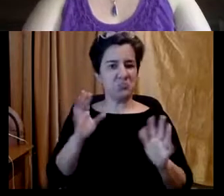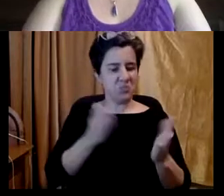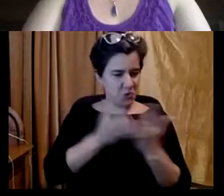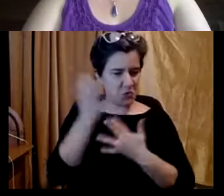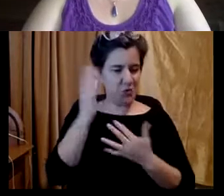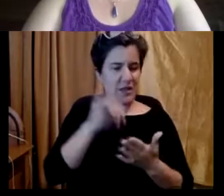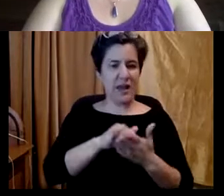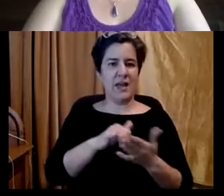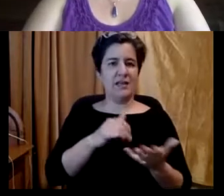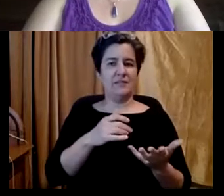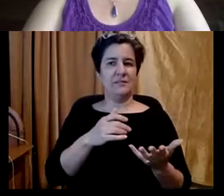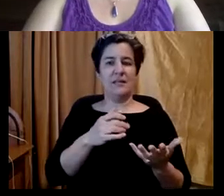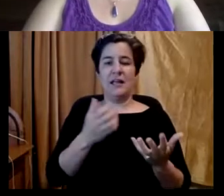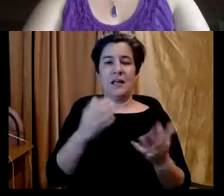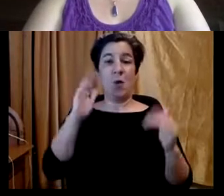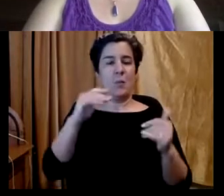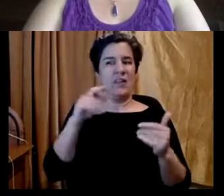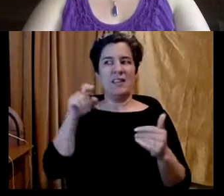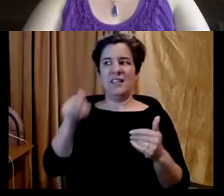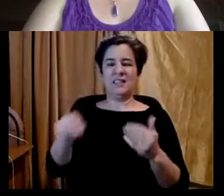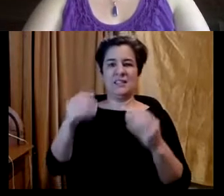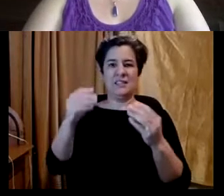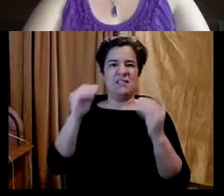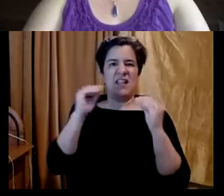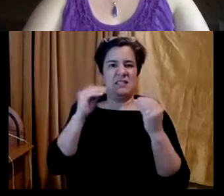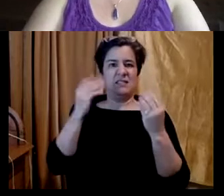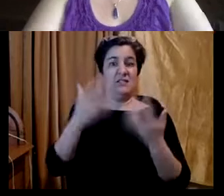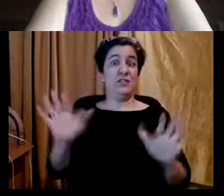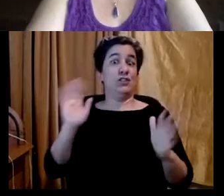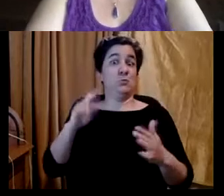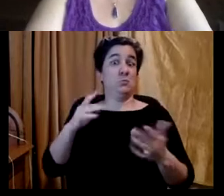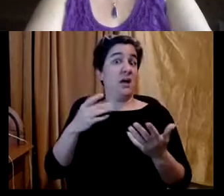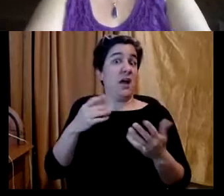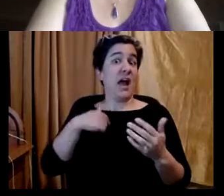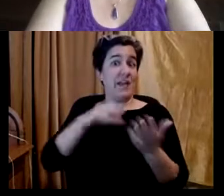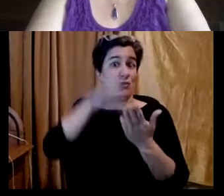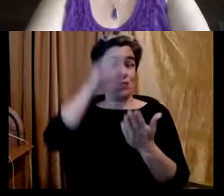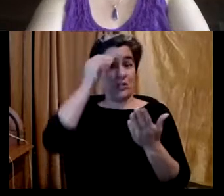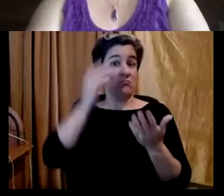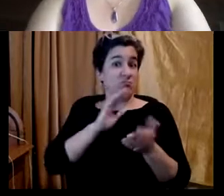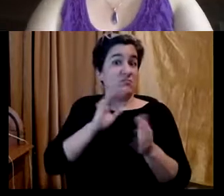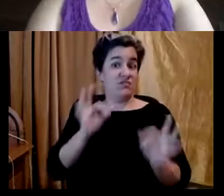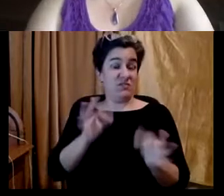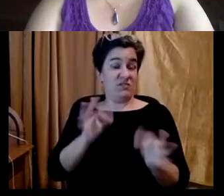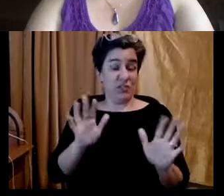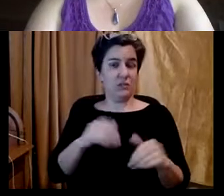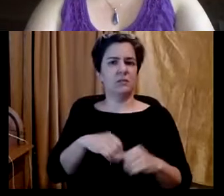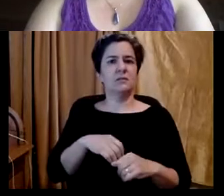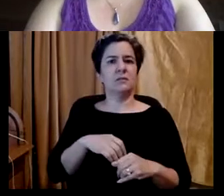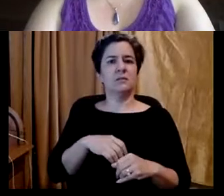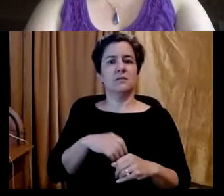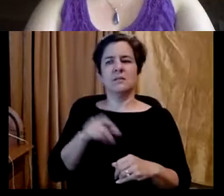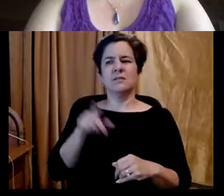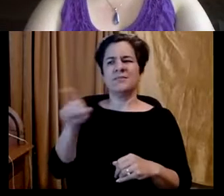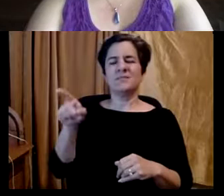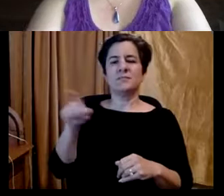want to go through this anymore. And the second part is the one thing, he keeps getting new numbers. He